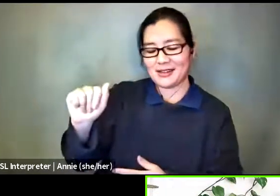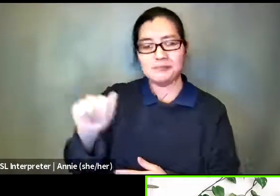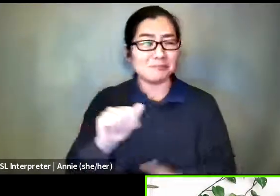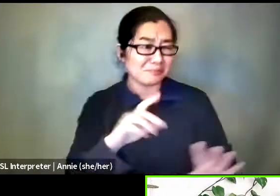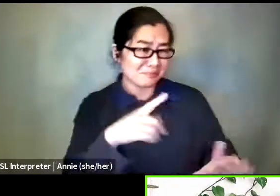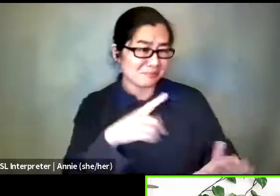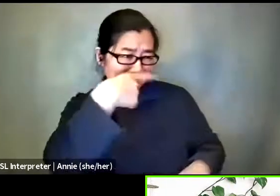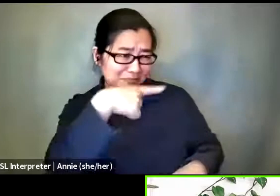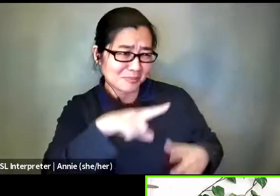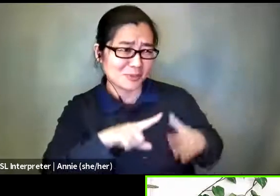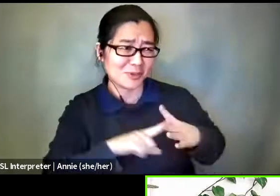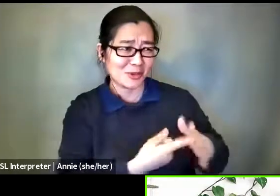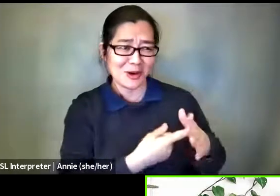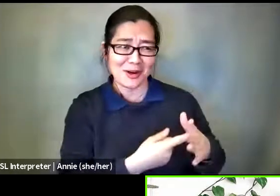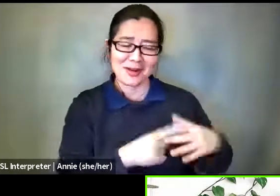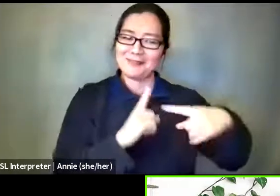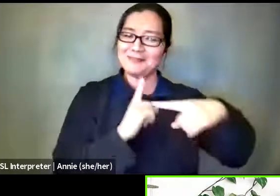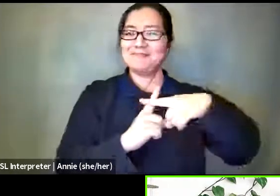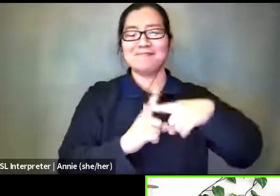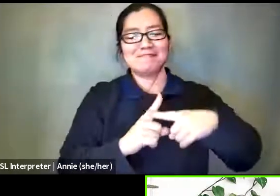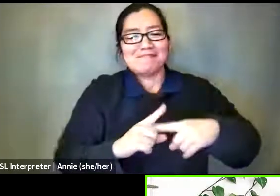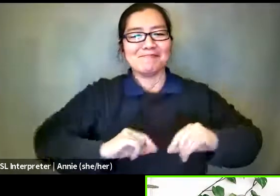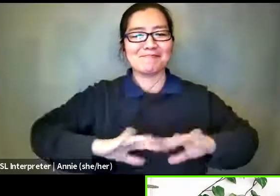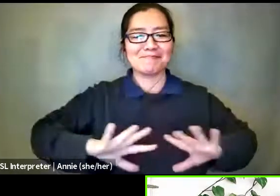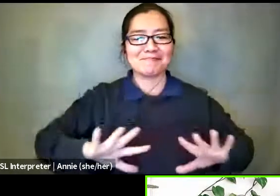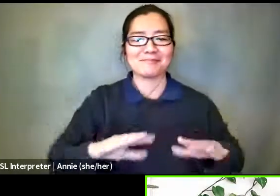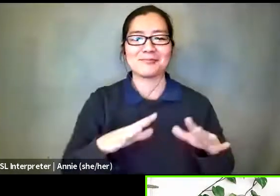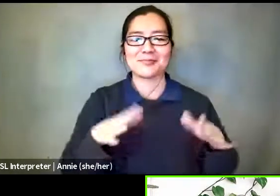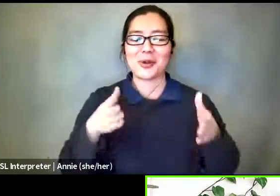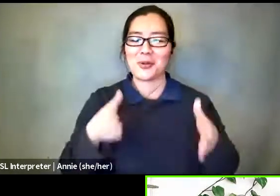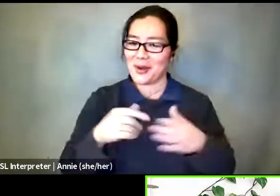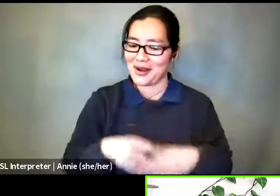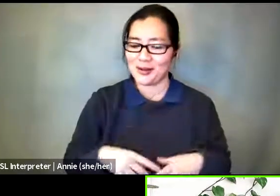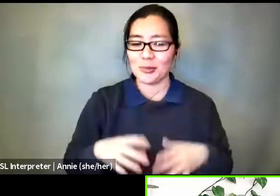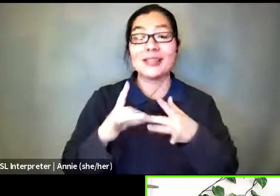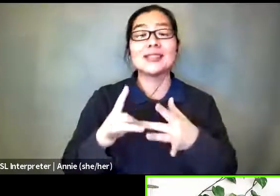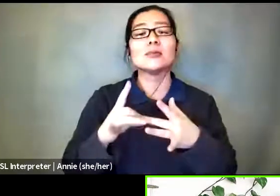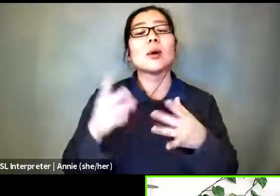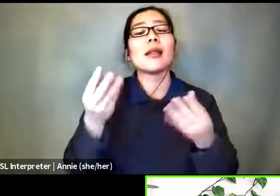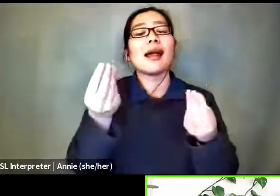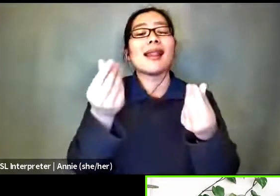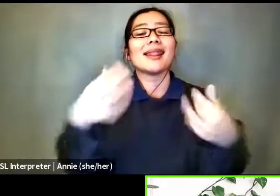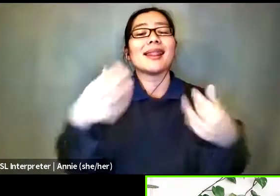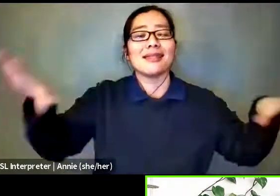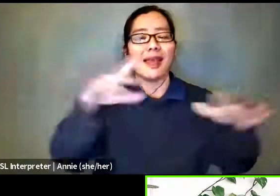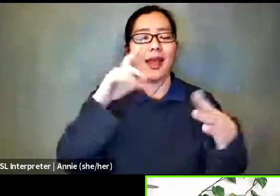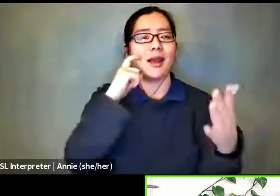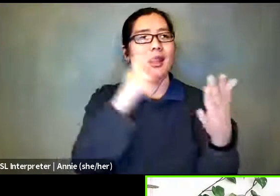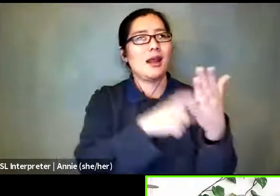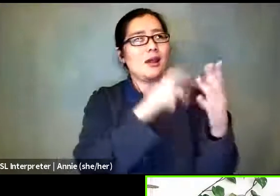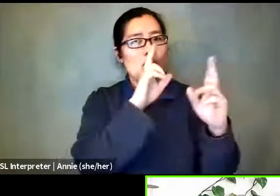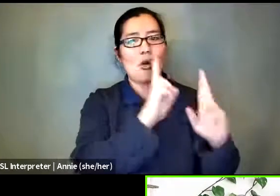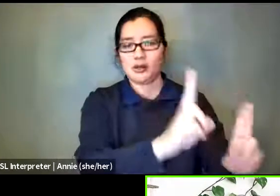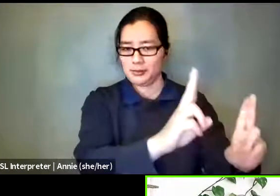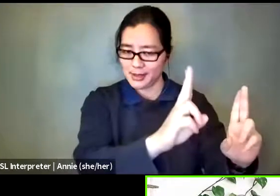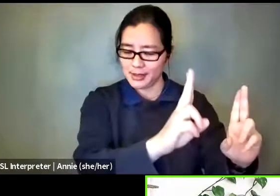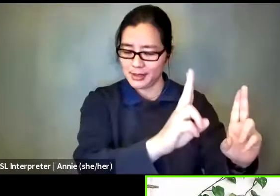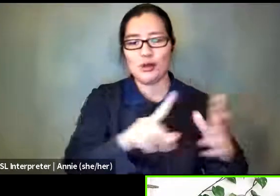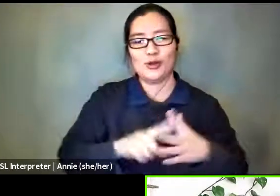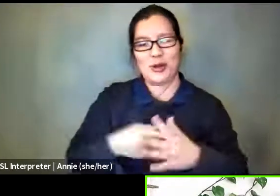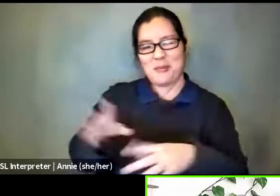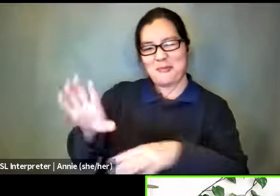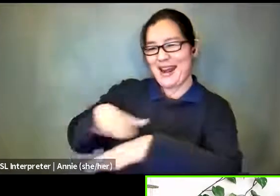in a good way. So if I can lead us out with a land acknowledgement, I'll just start in my native